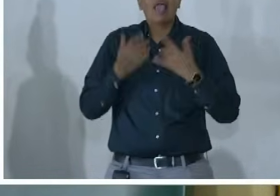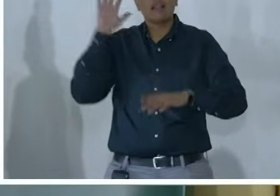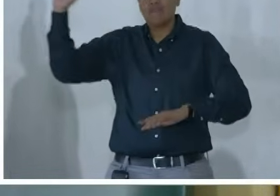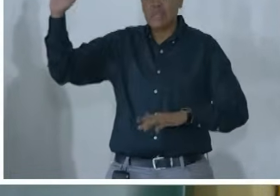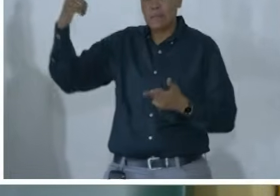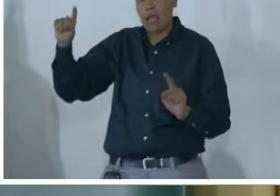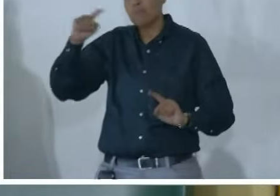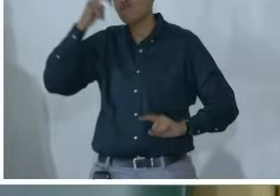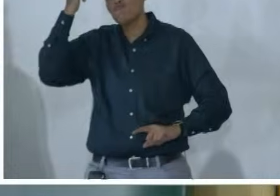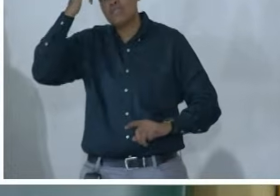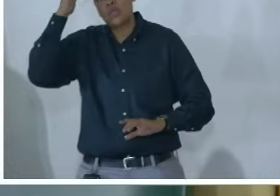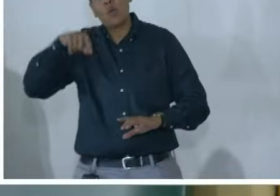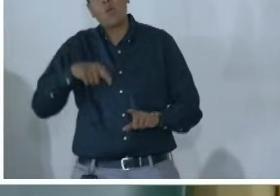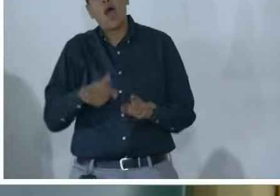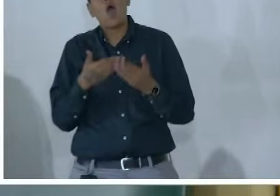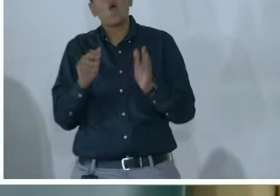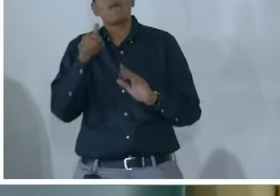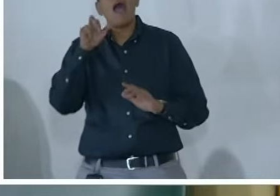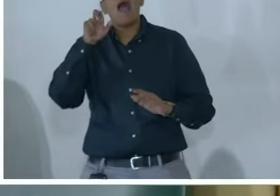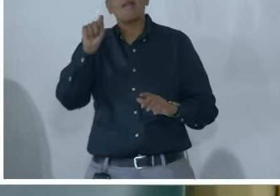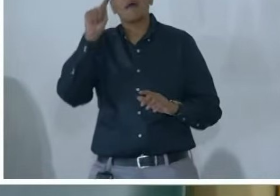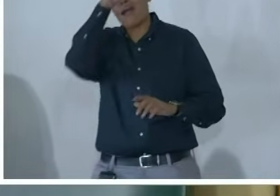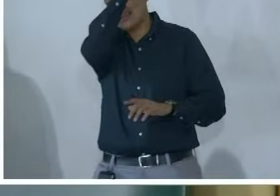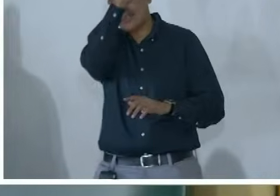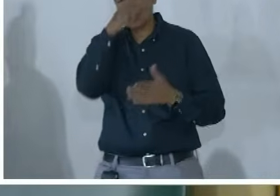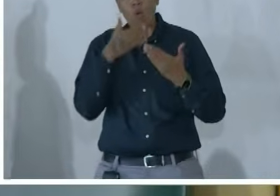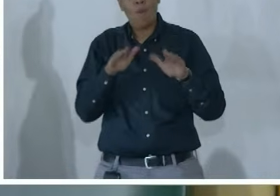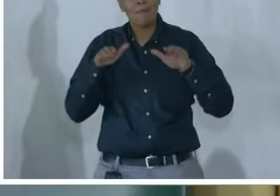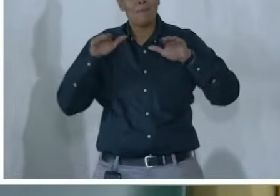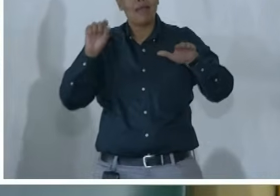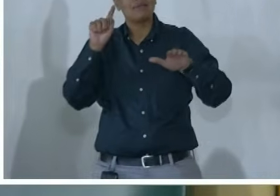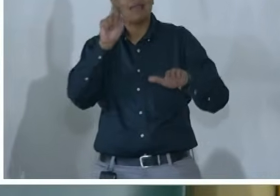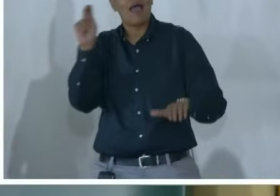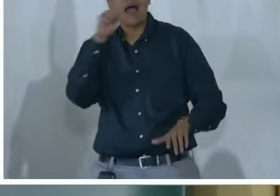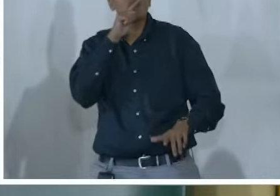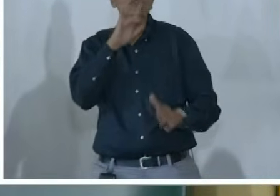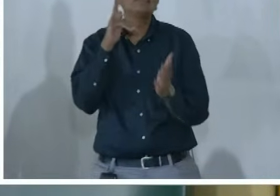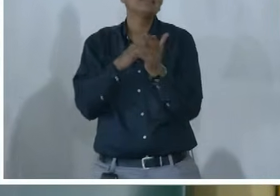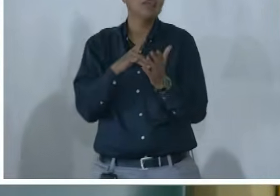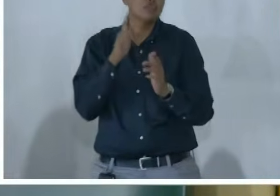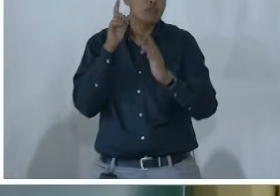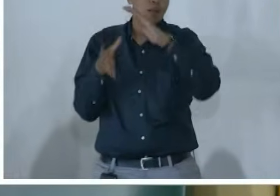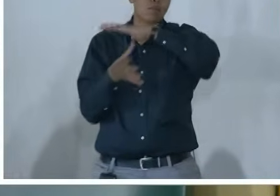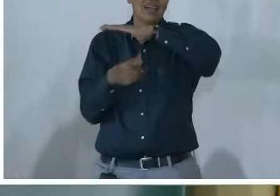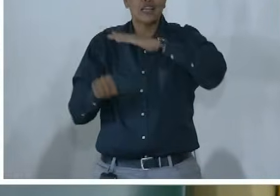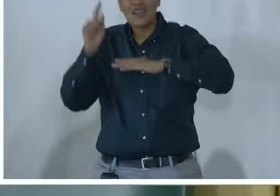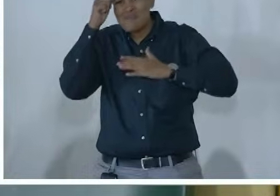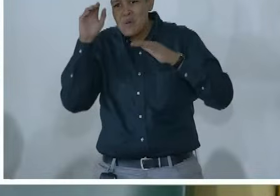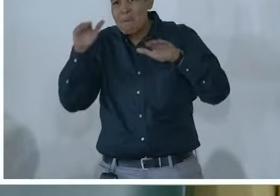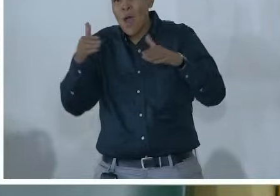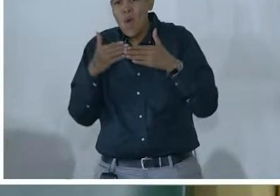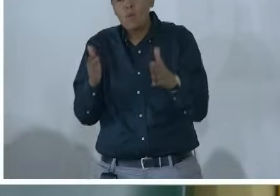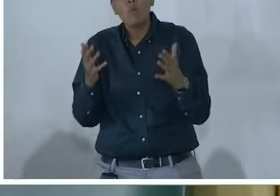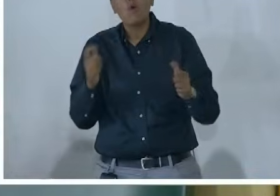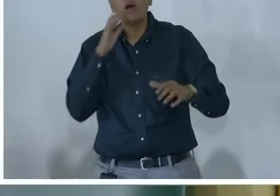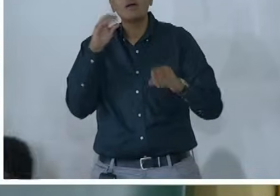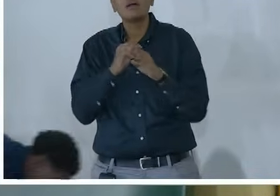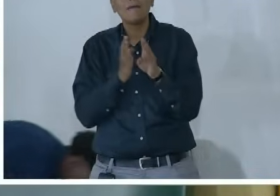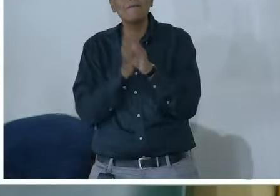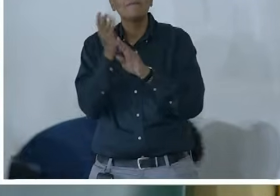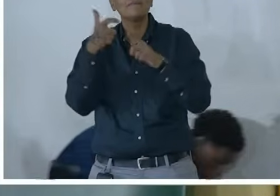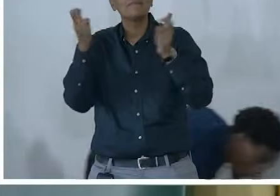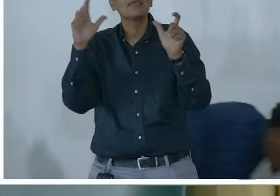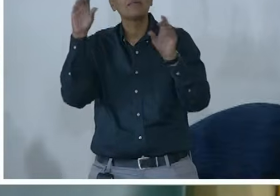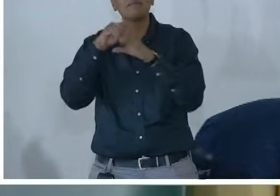the reopening of Alpart is a central priority for this government and formed a major part of my